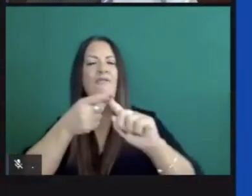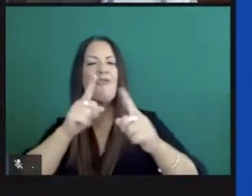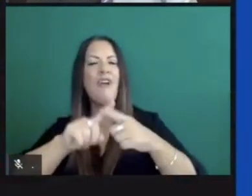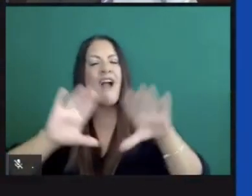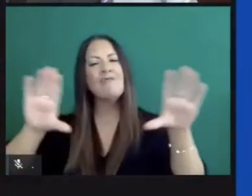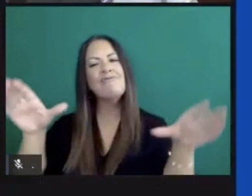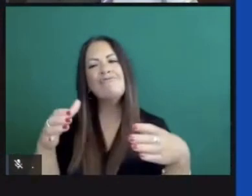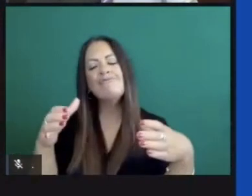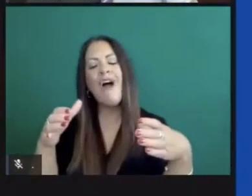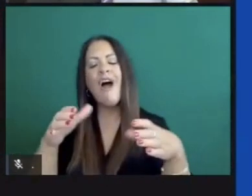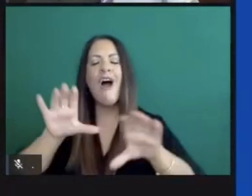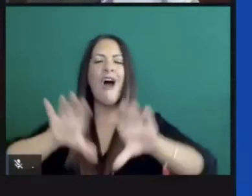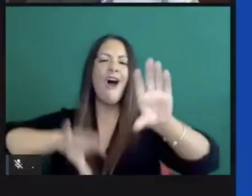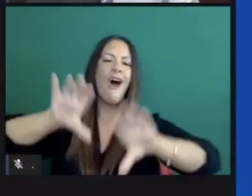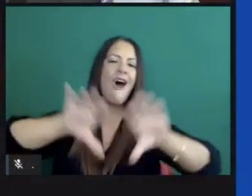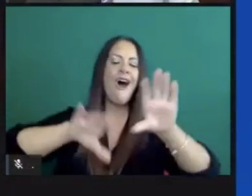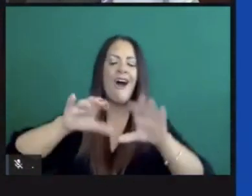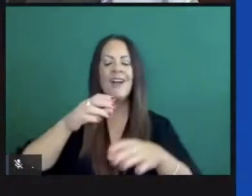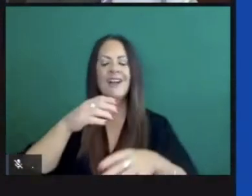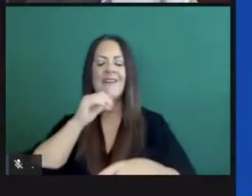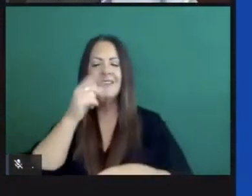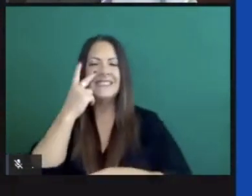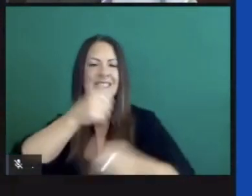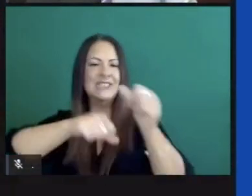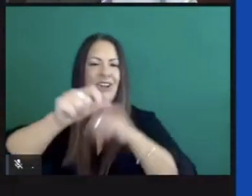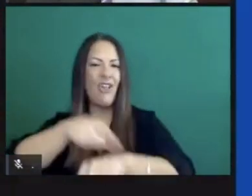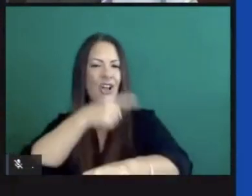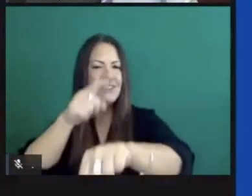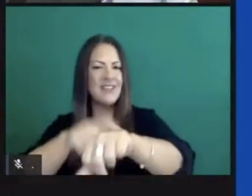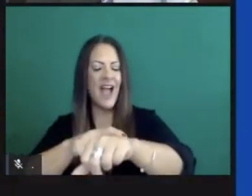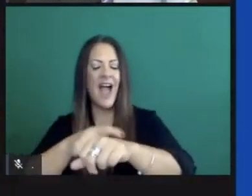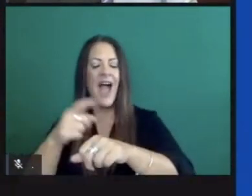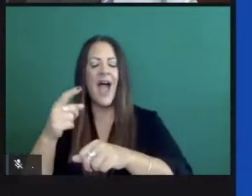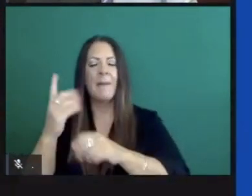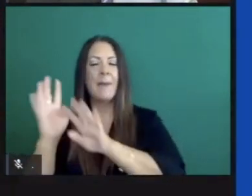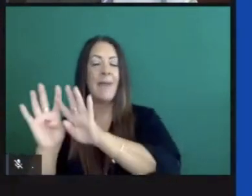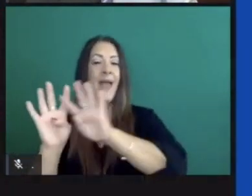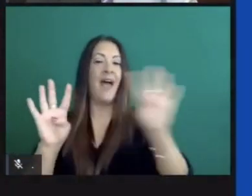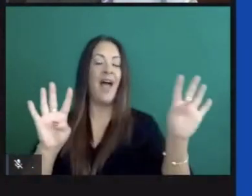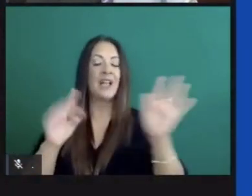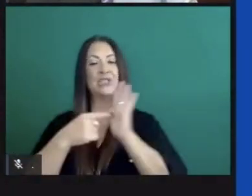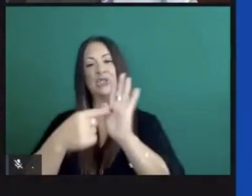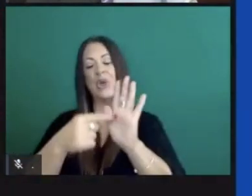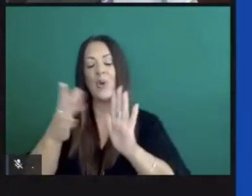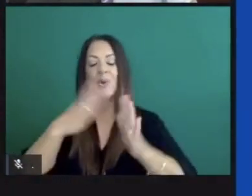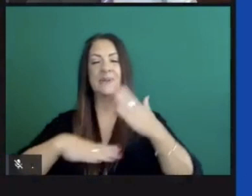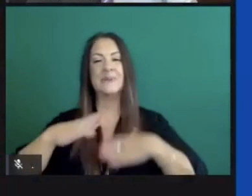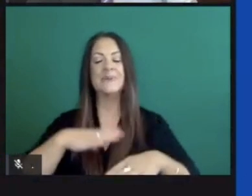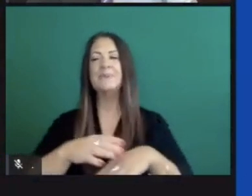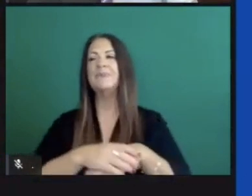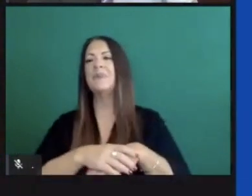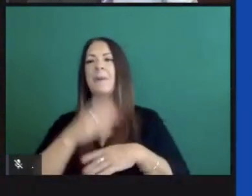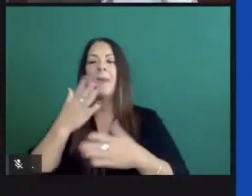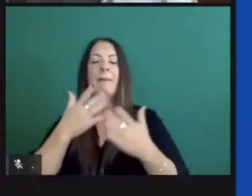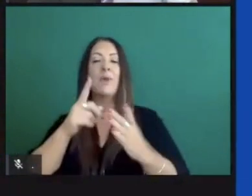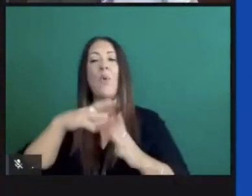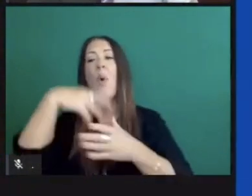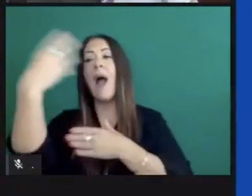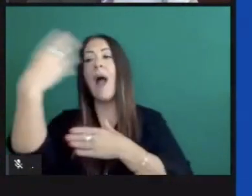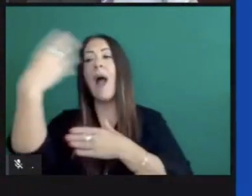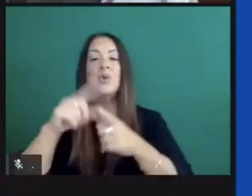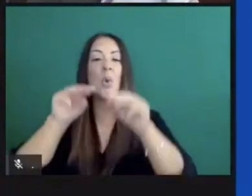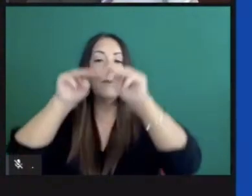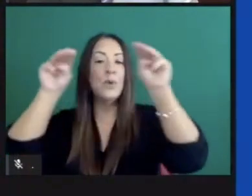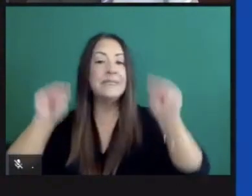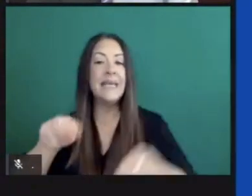haven't seen in some time. Enjoying Halloween-themed art at an outdoor museum. I know a number of these are popping up across